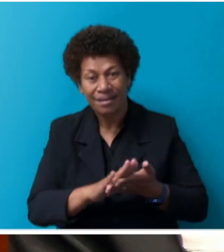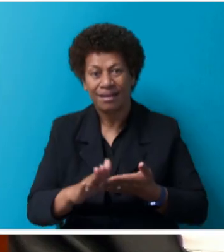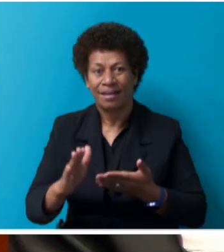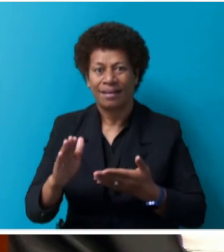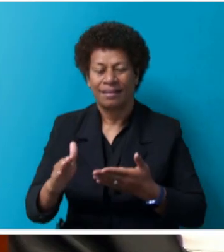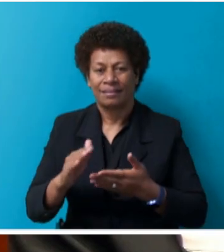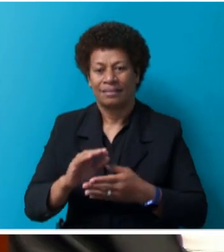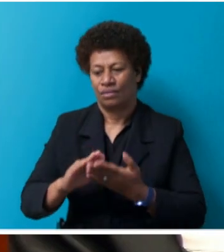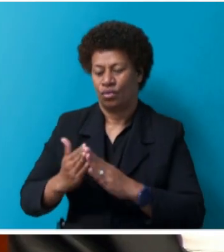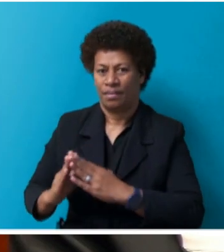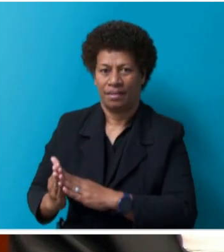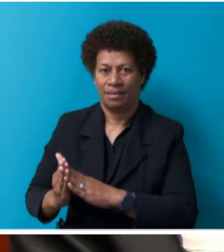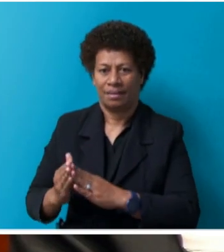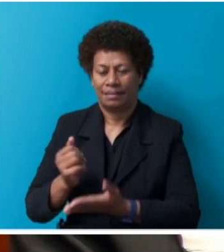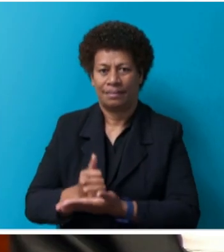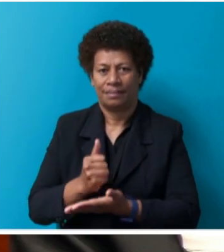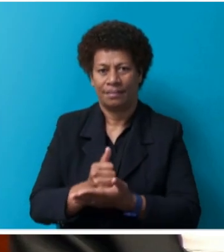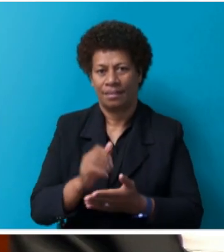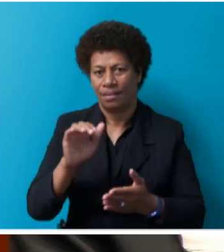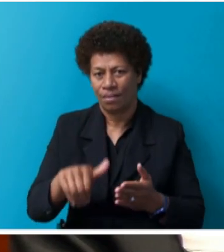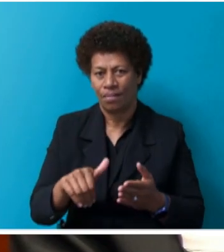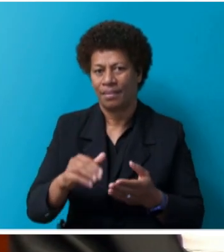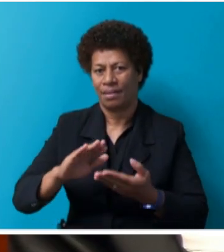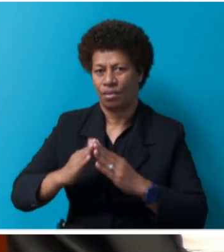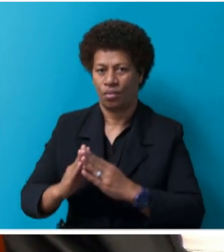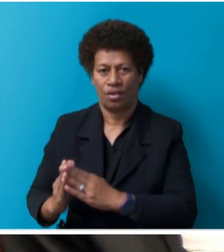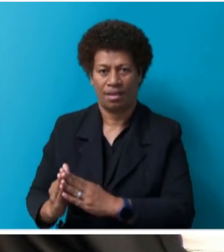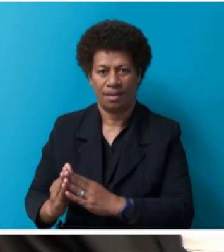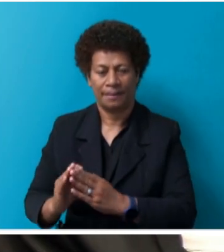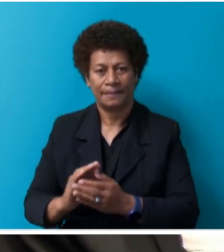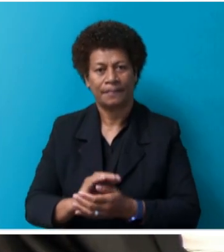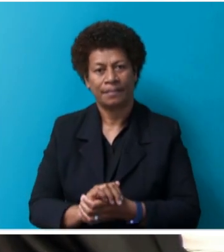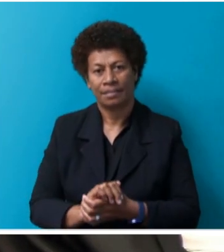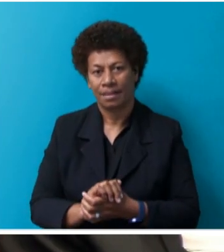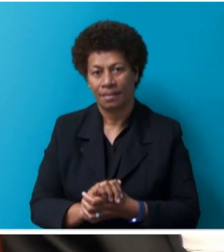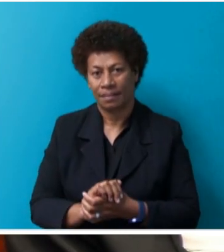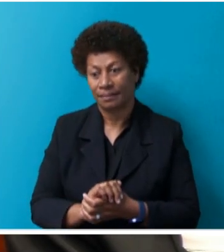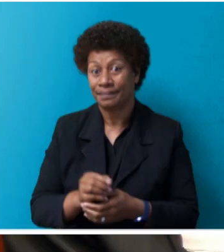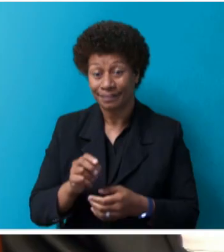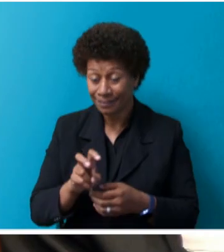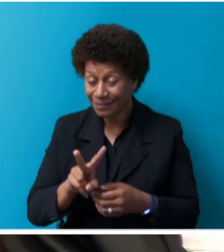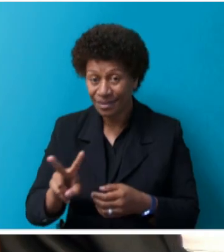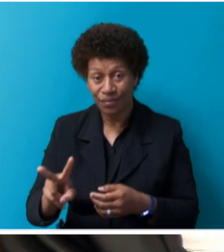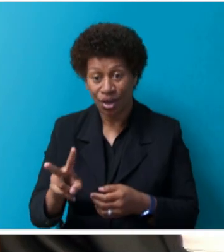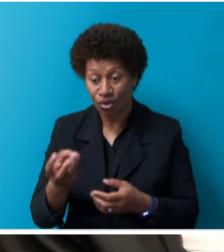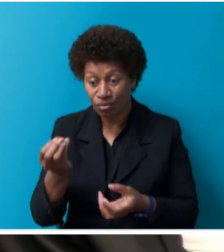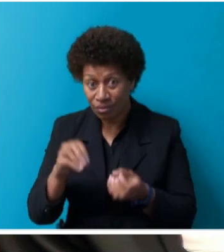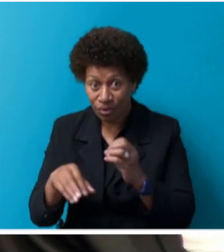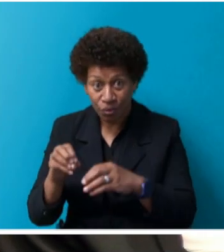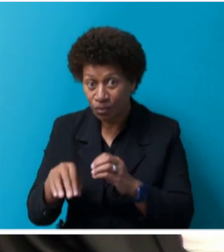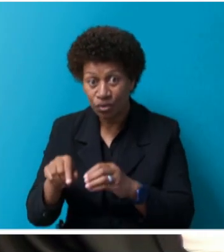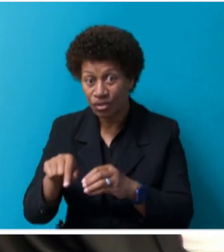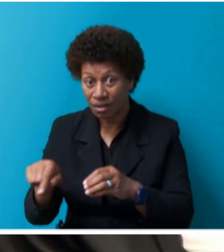the well-being of households and our communities. Despite these invaluable contributions of women to Fiji's economic